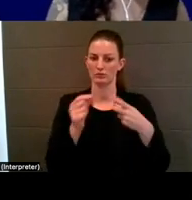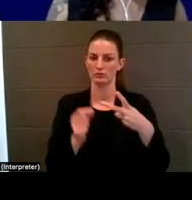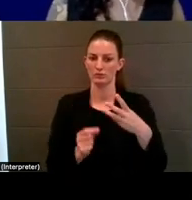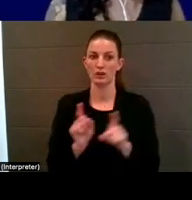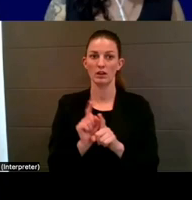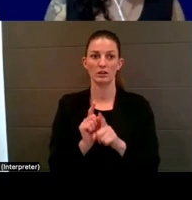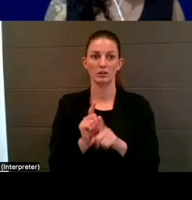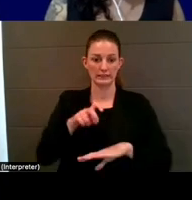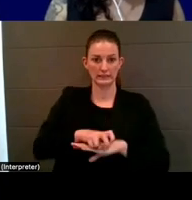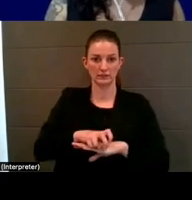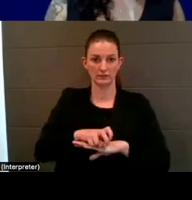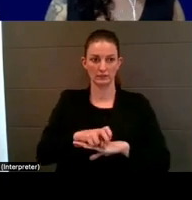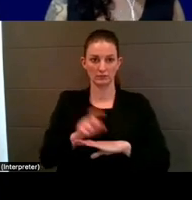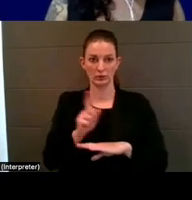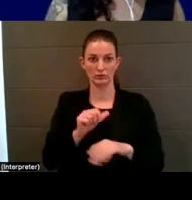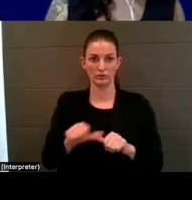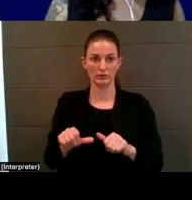positioning,